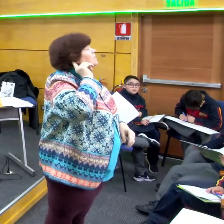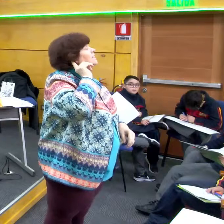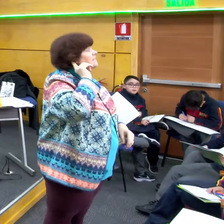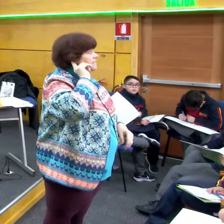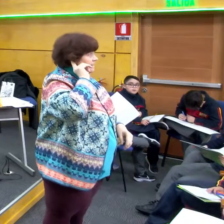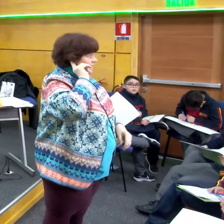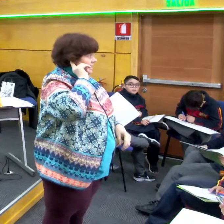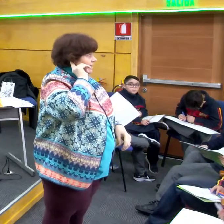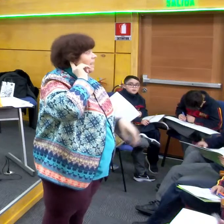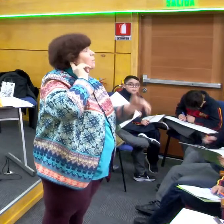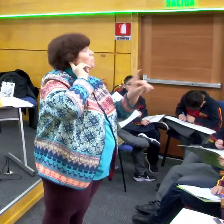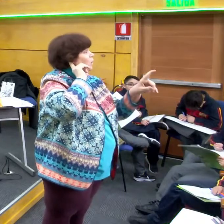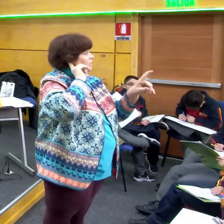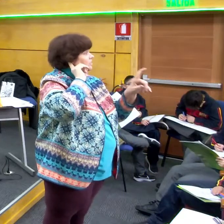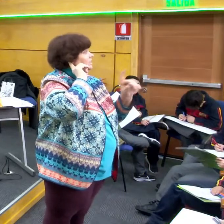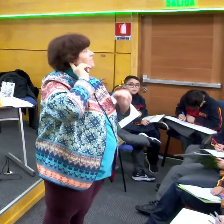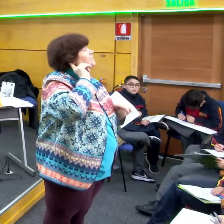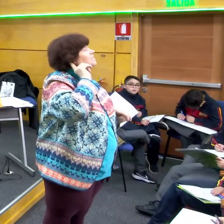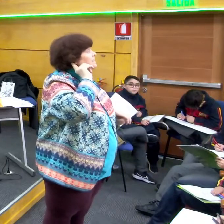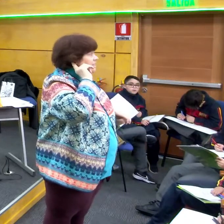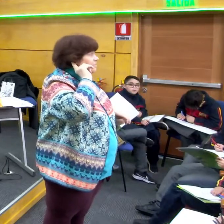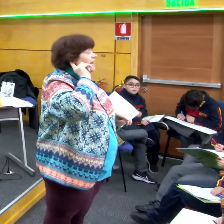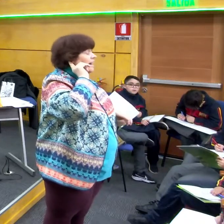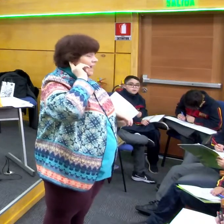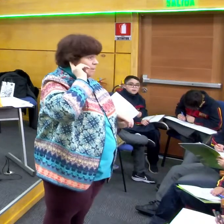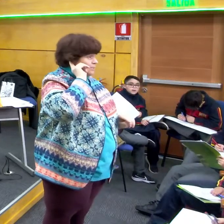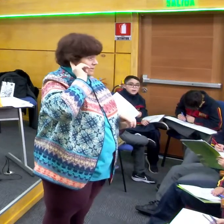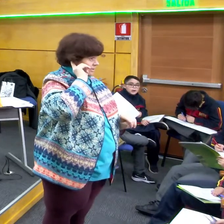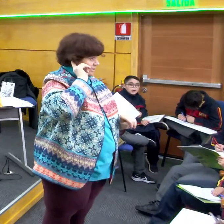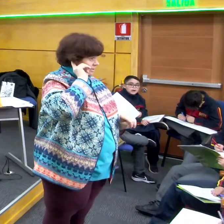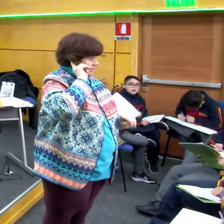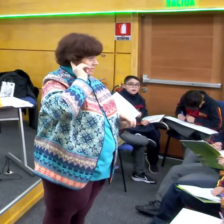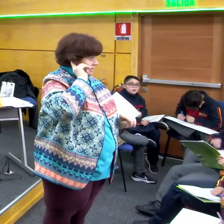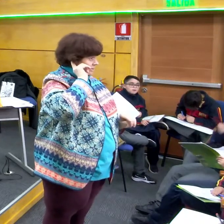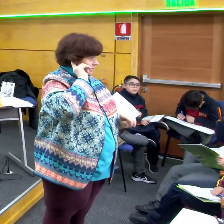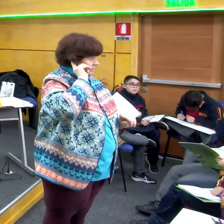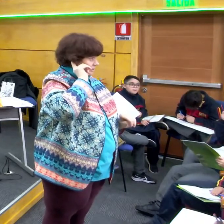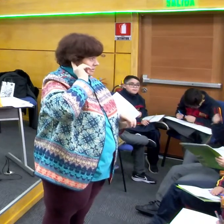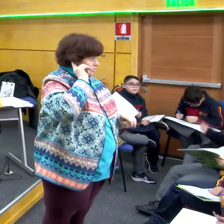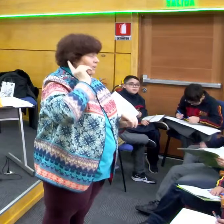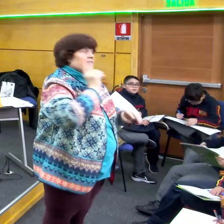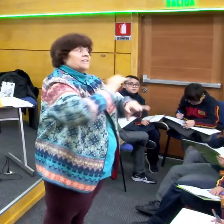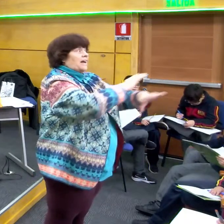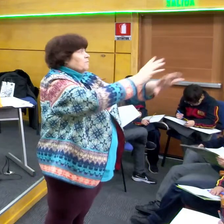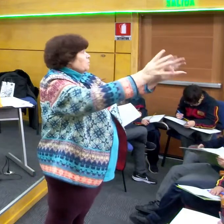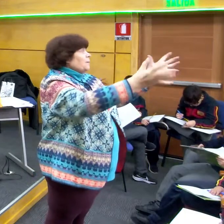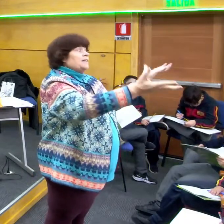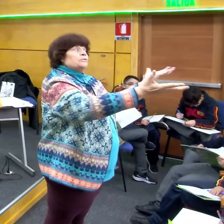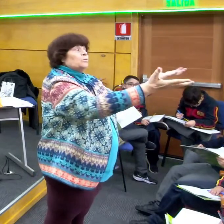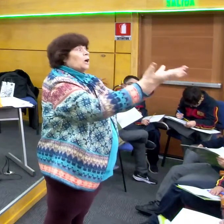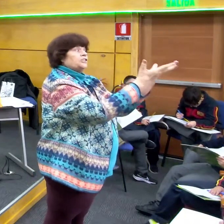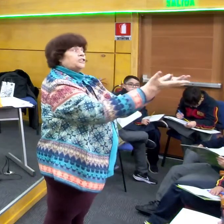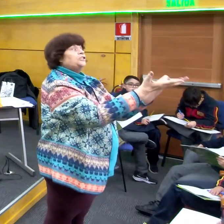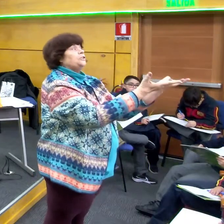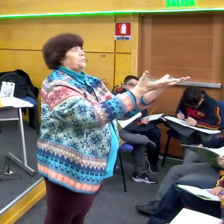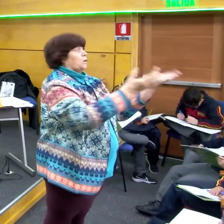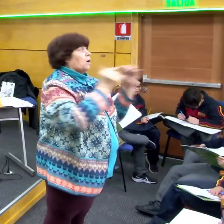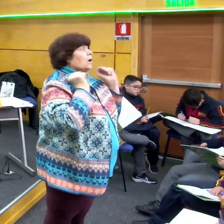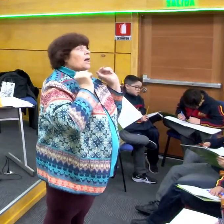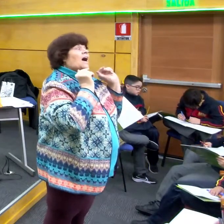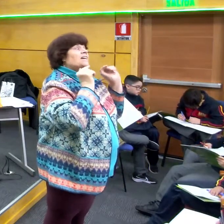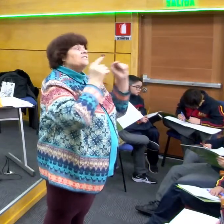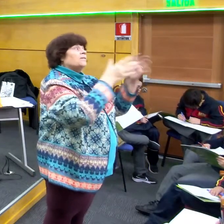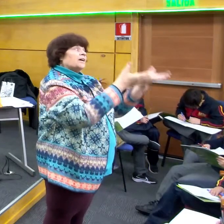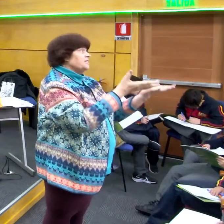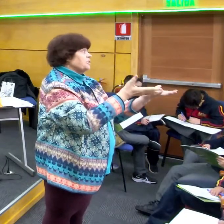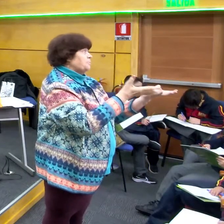And we're listening and watching to see if that happens. Because everybody's watching you.